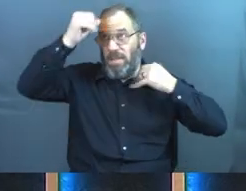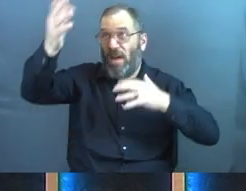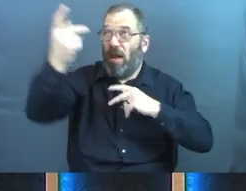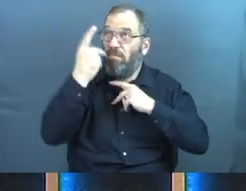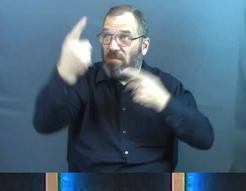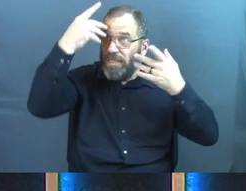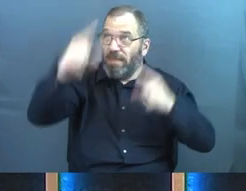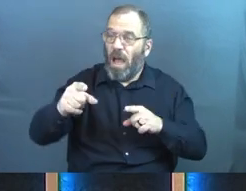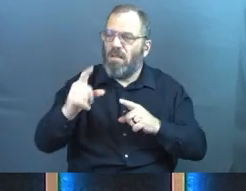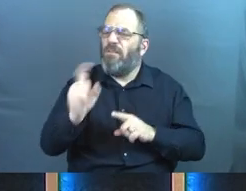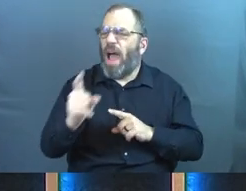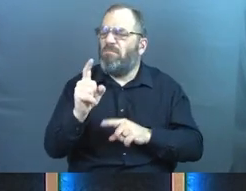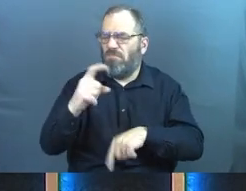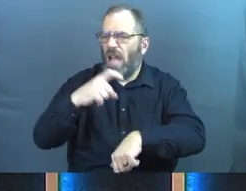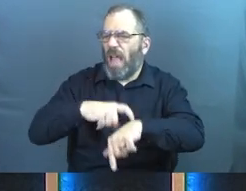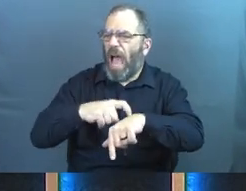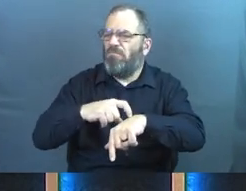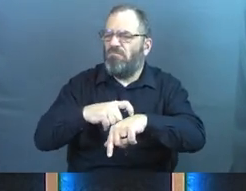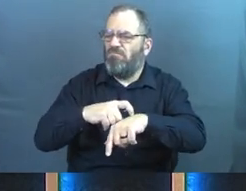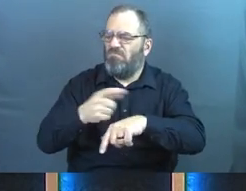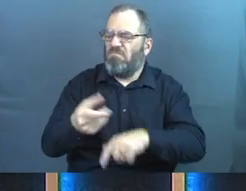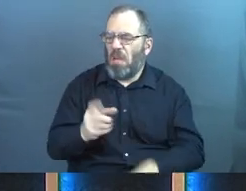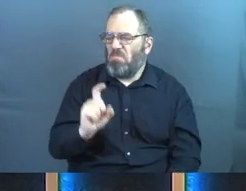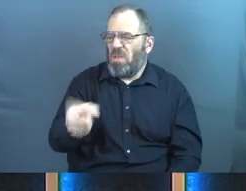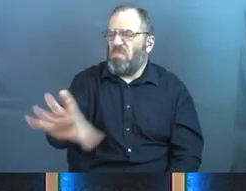got together and decided to give you a moment.